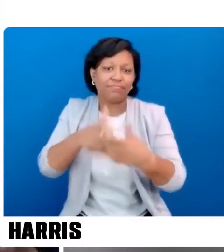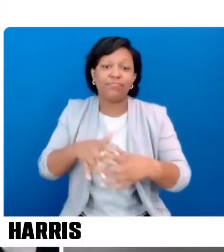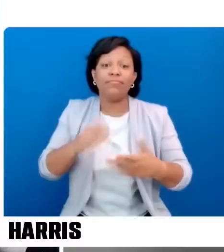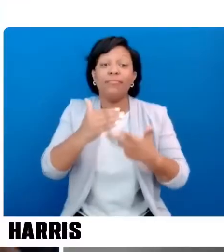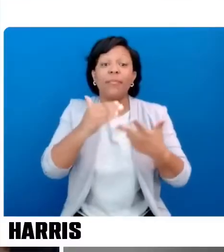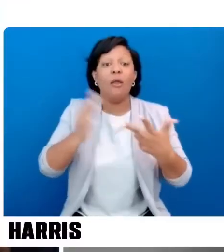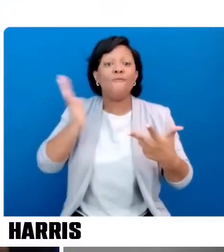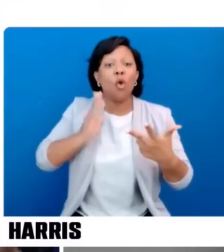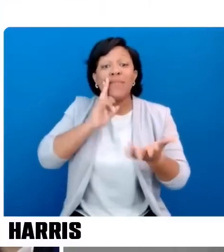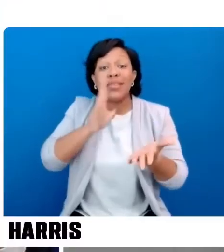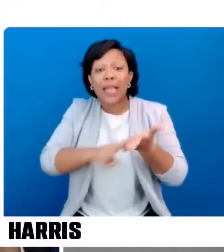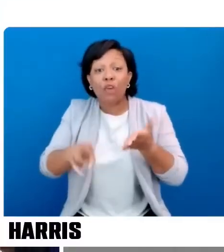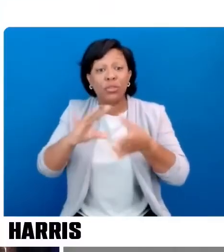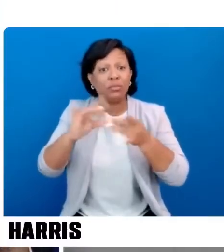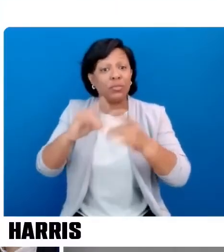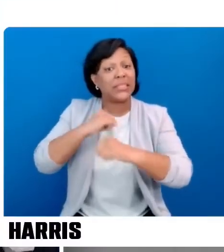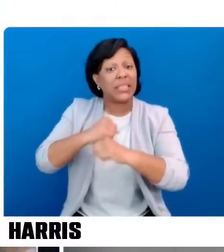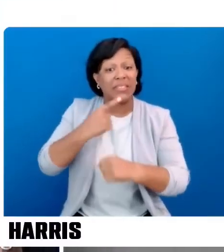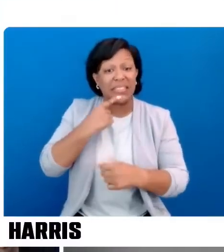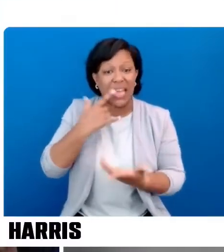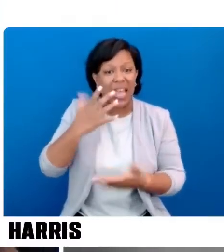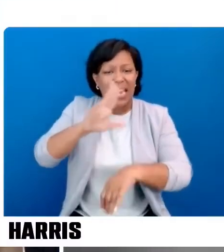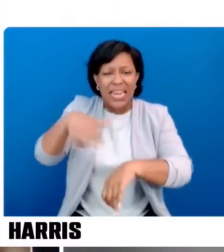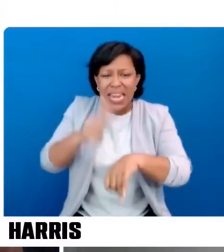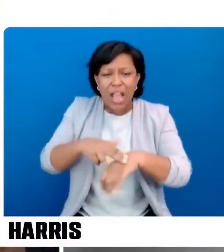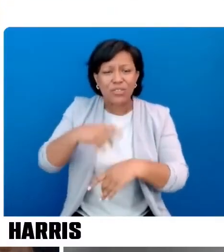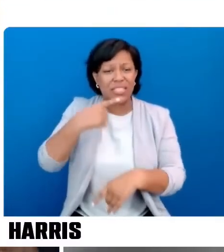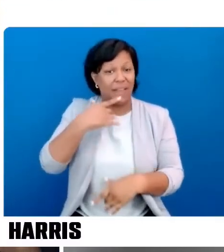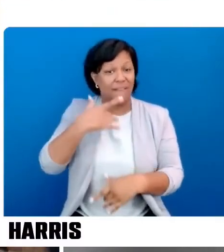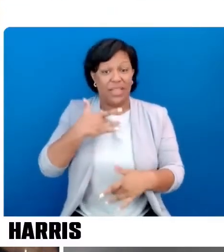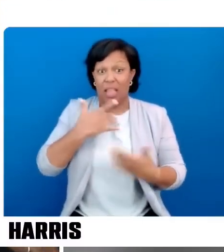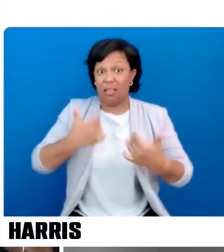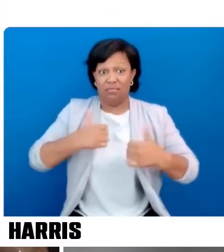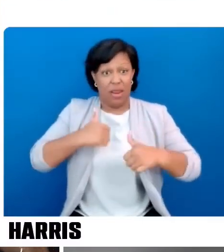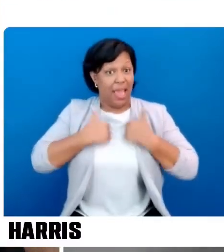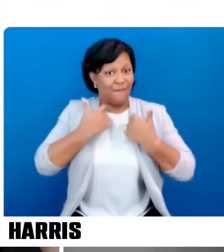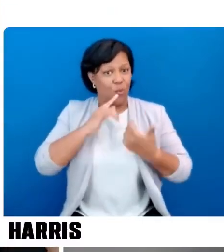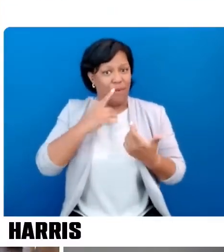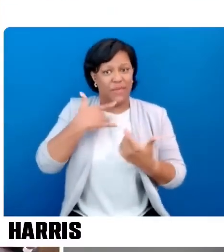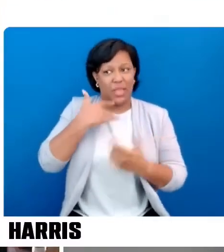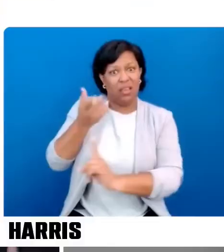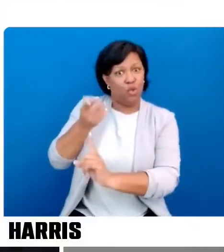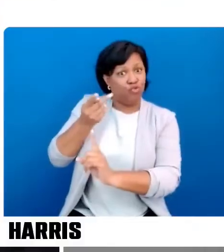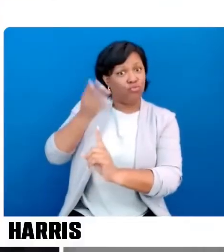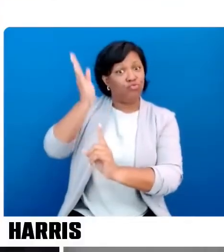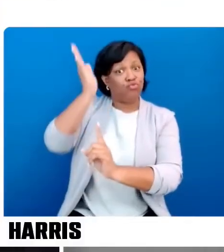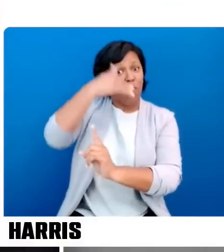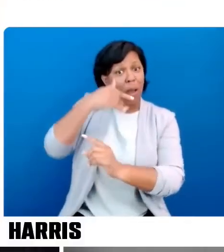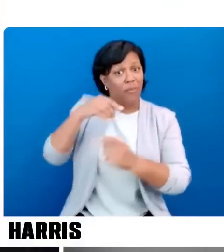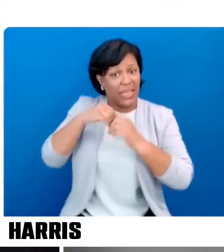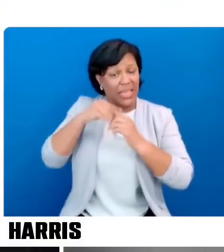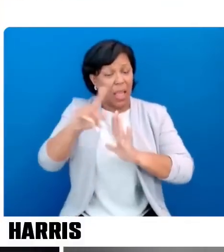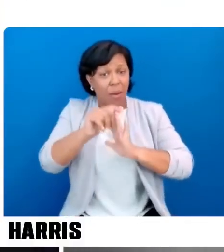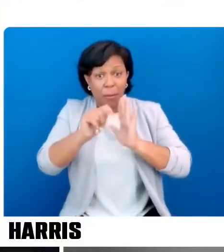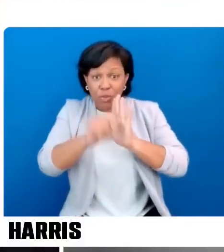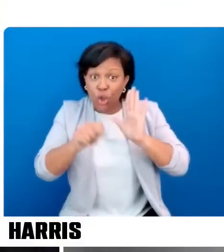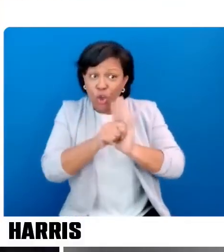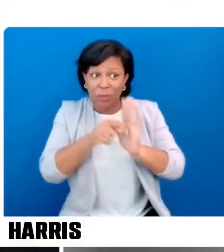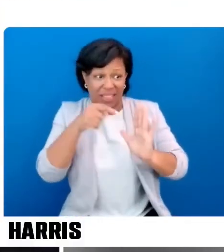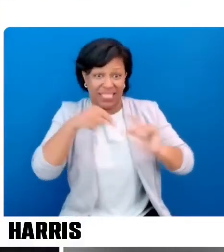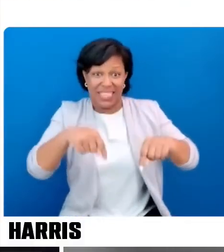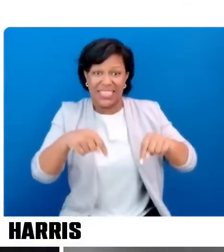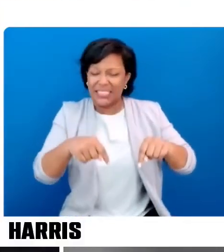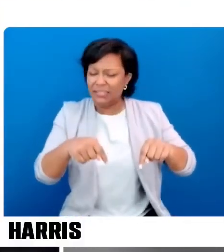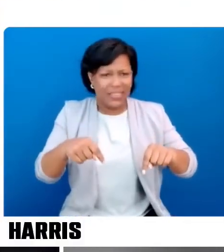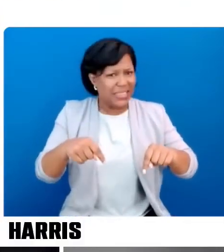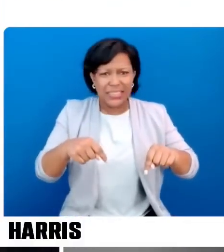would never survive another Trump term. And when we listen to this kind of